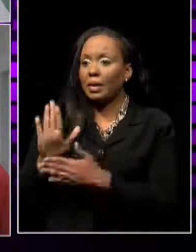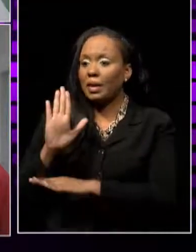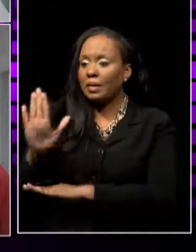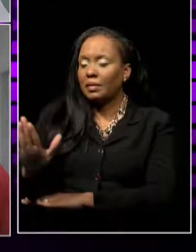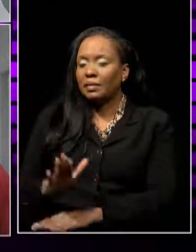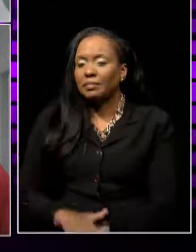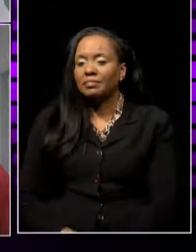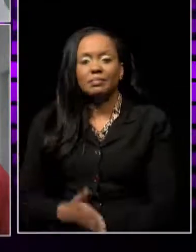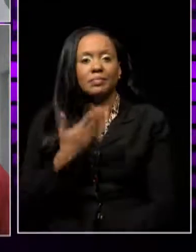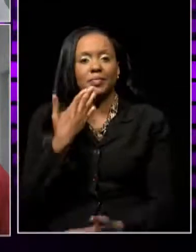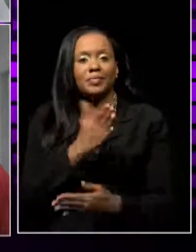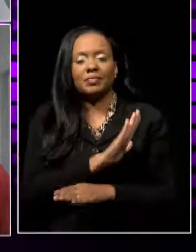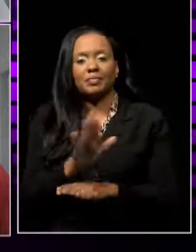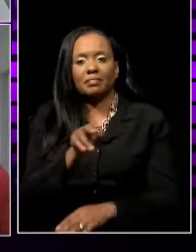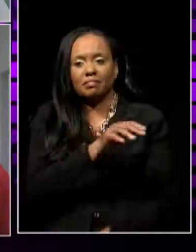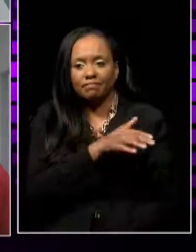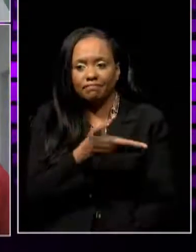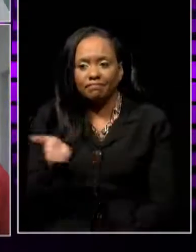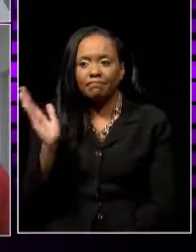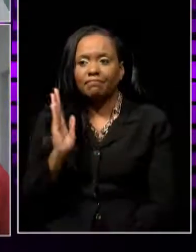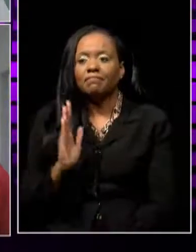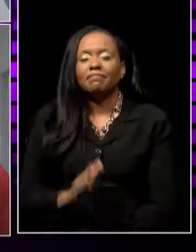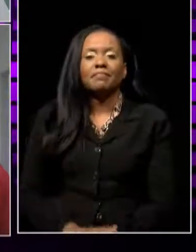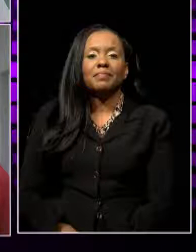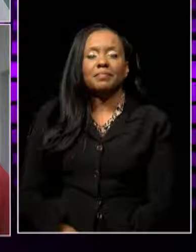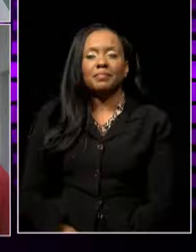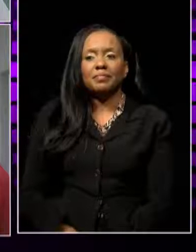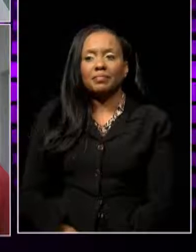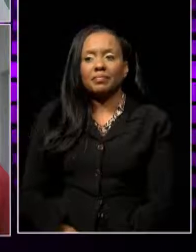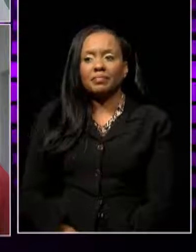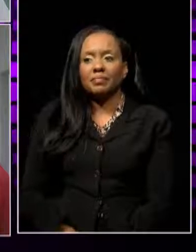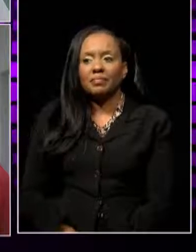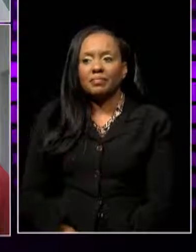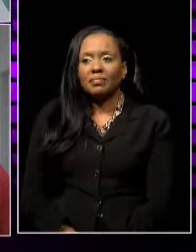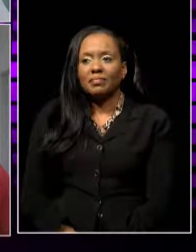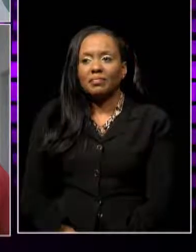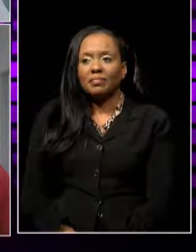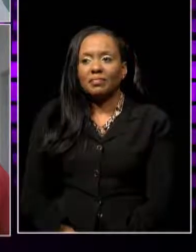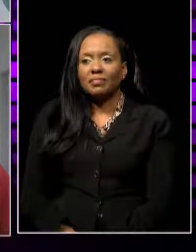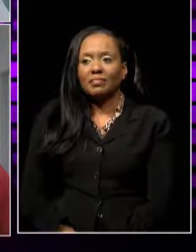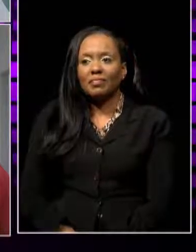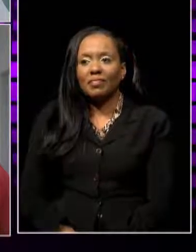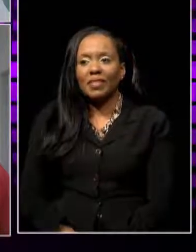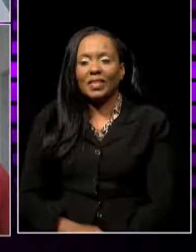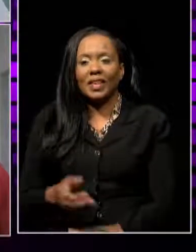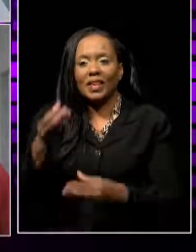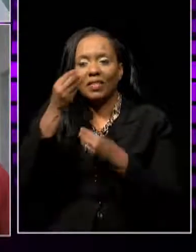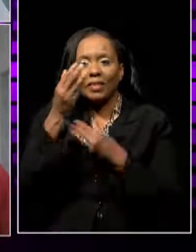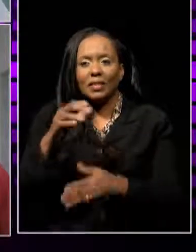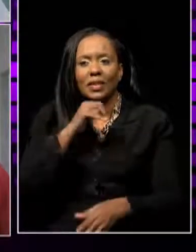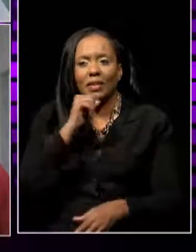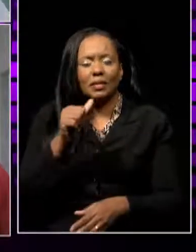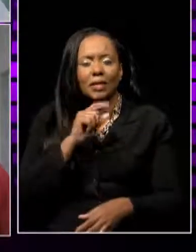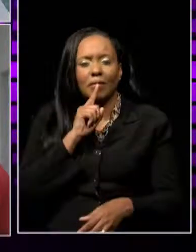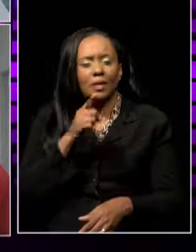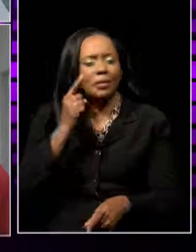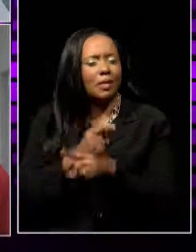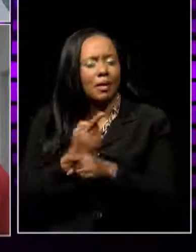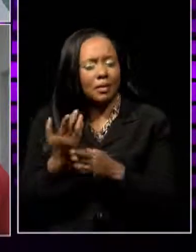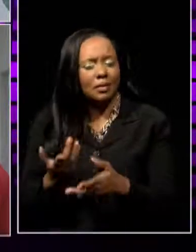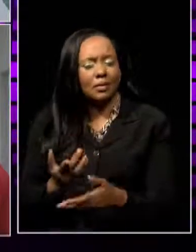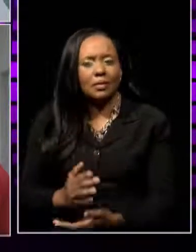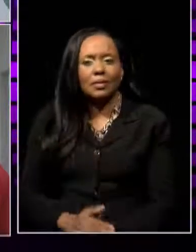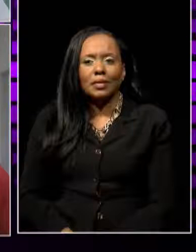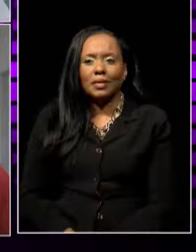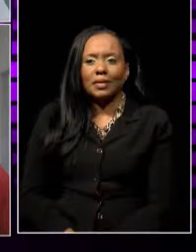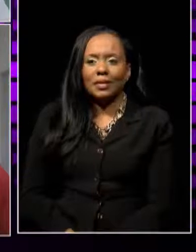afternoon, panel. Good afternoon, listeners. Information they're not entirely correct, but let's go on.